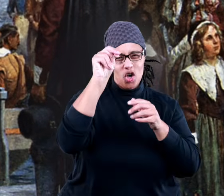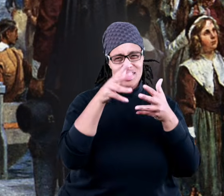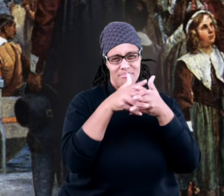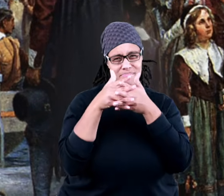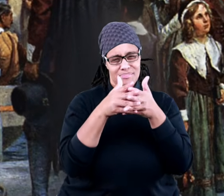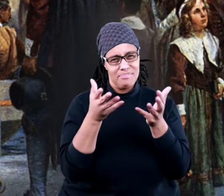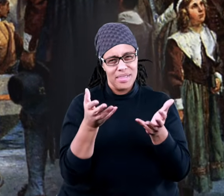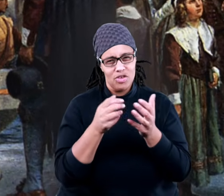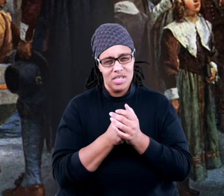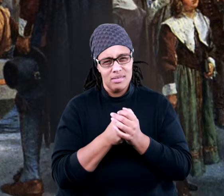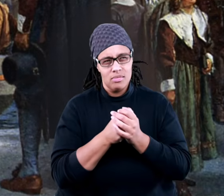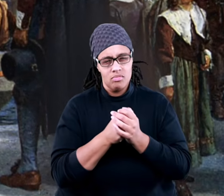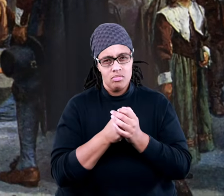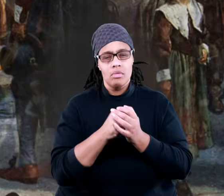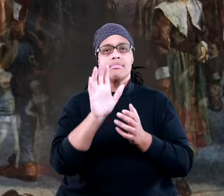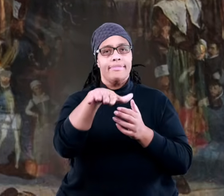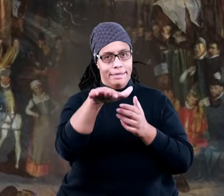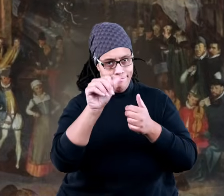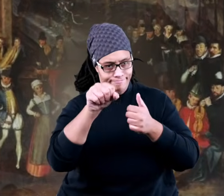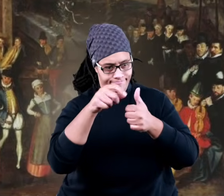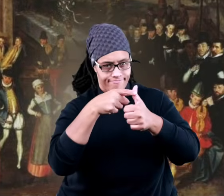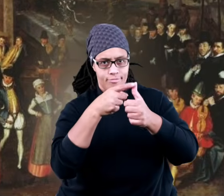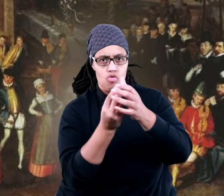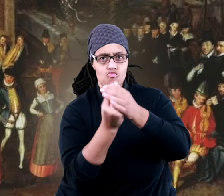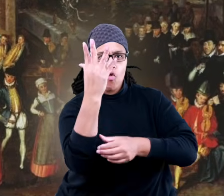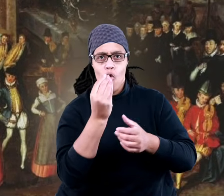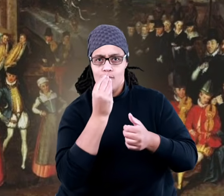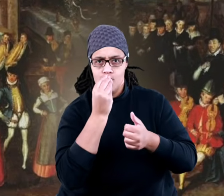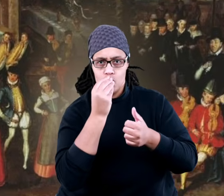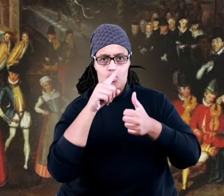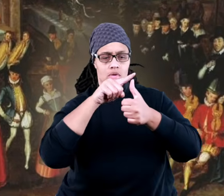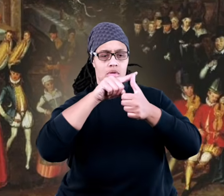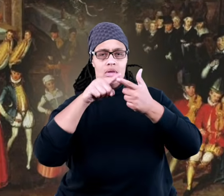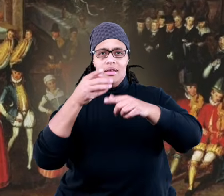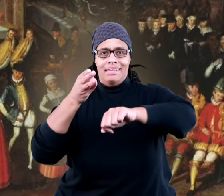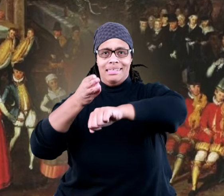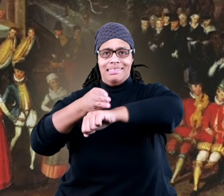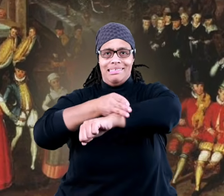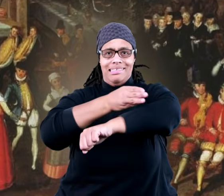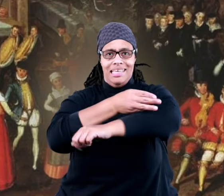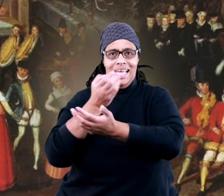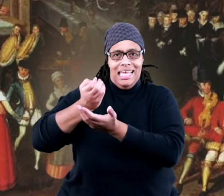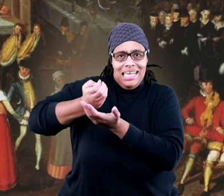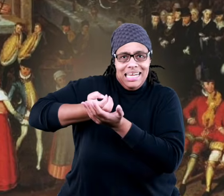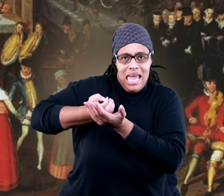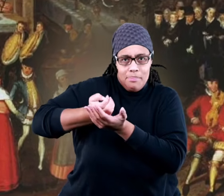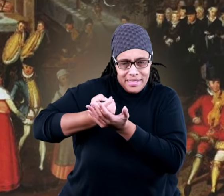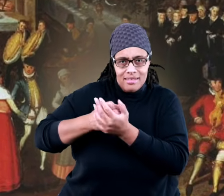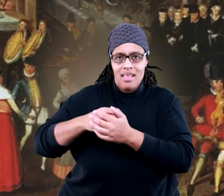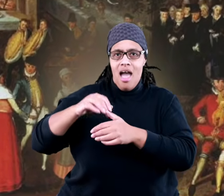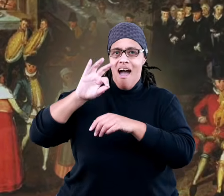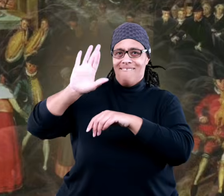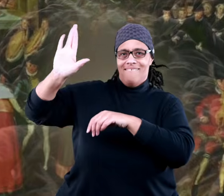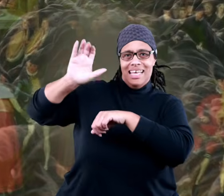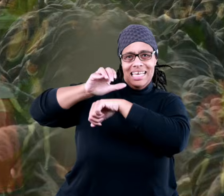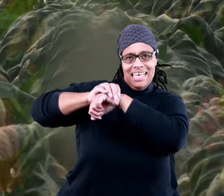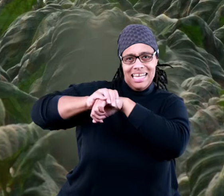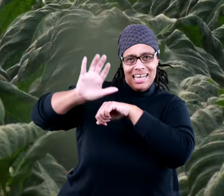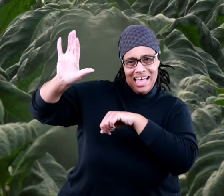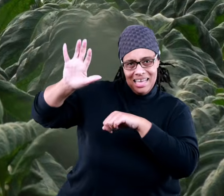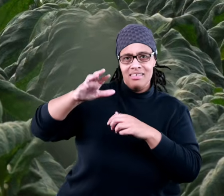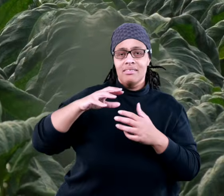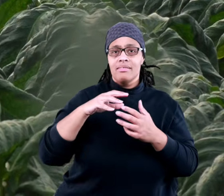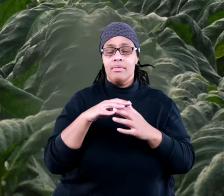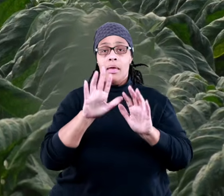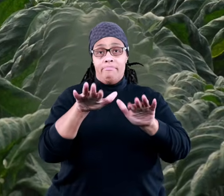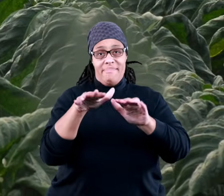North America? A couple of them were to grow food, and another to improve the economy of England and the settlers.